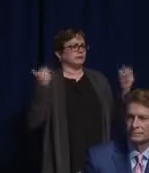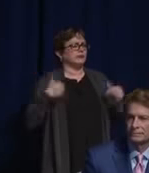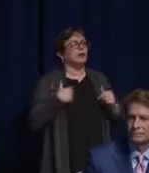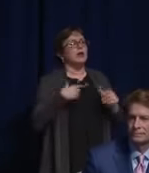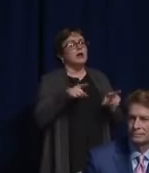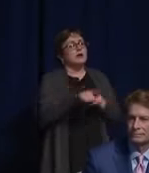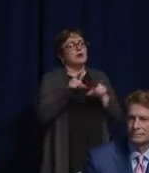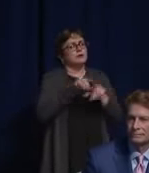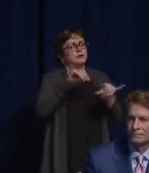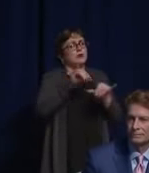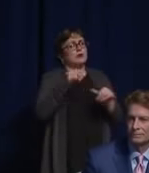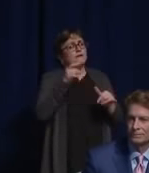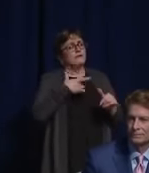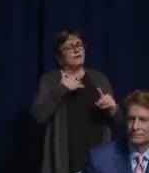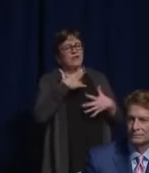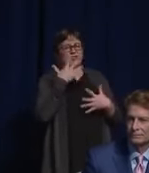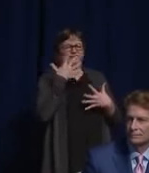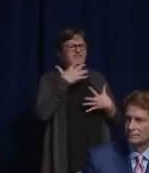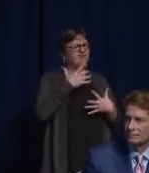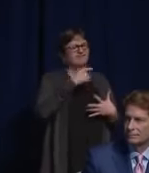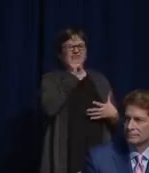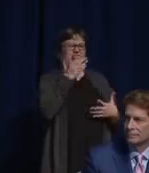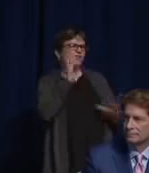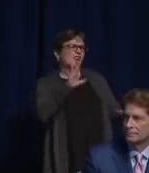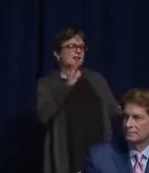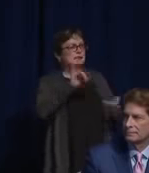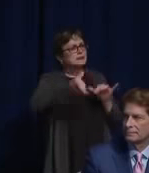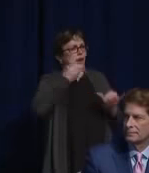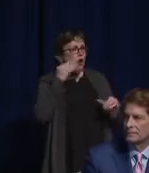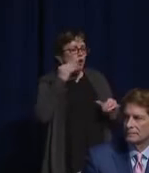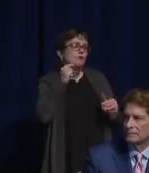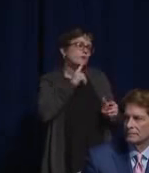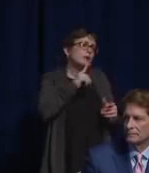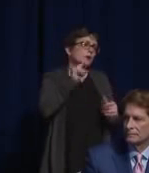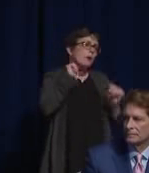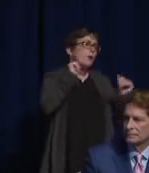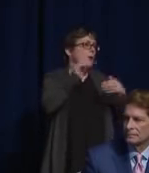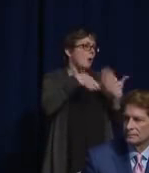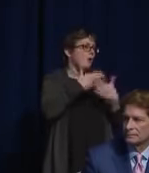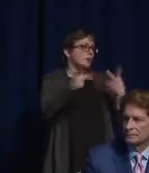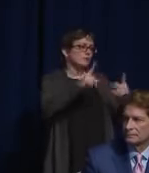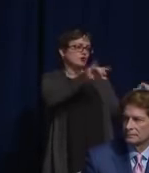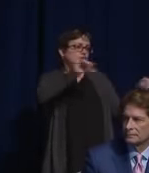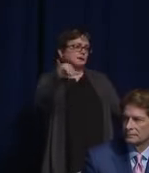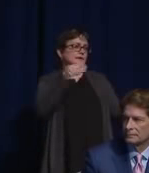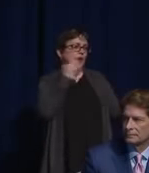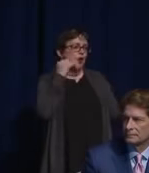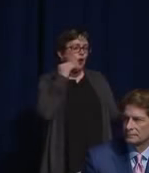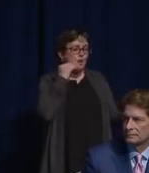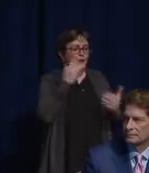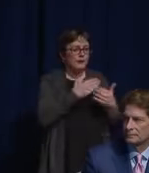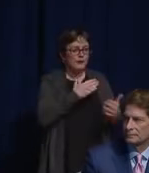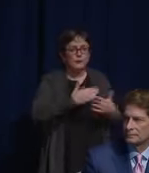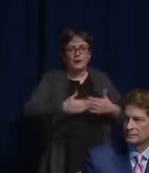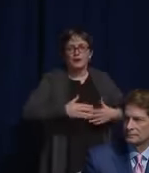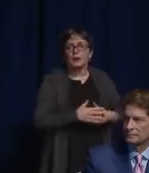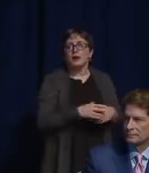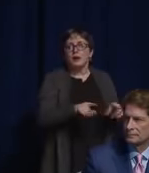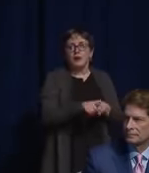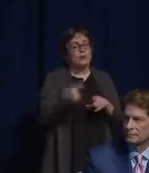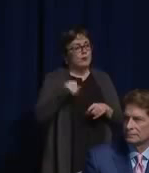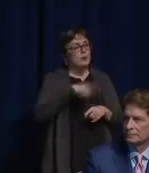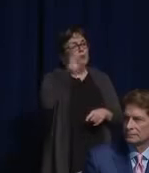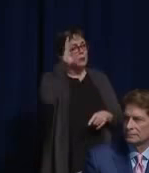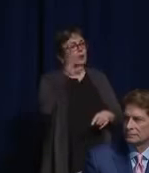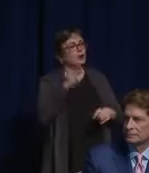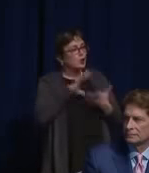point. We will flatten this curve together, and we will emerge stronger than ever before. And remember the two to